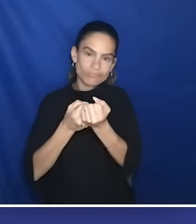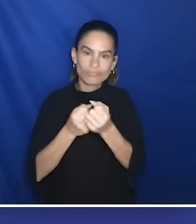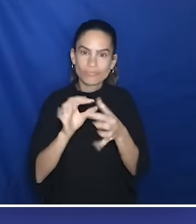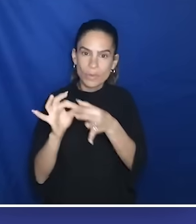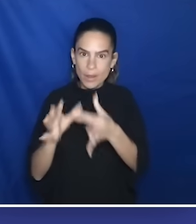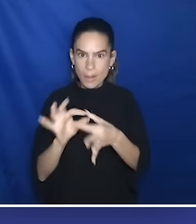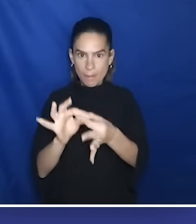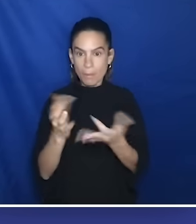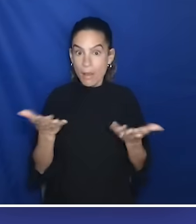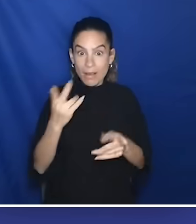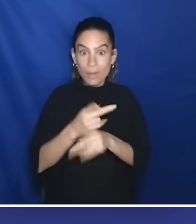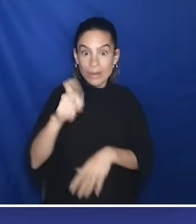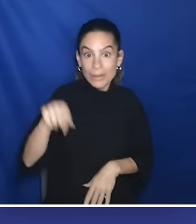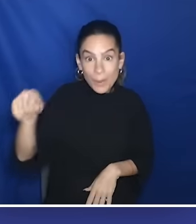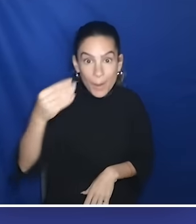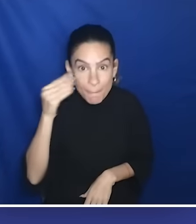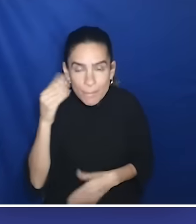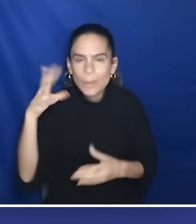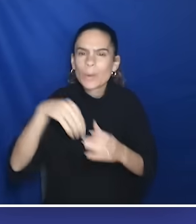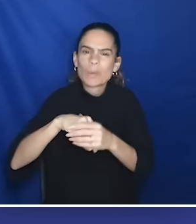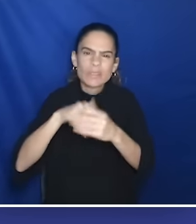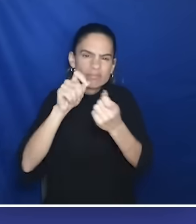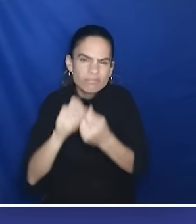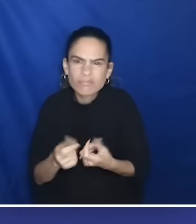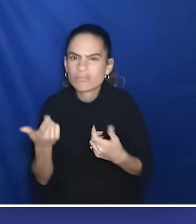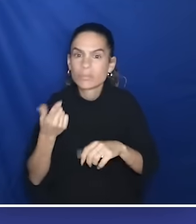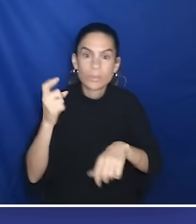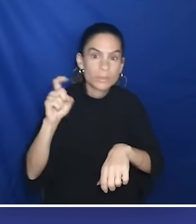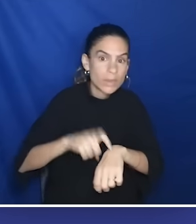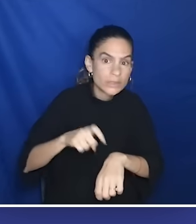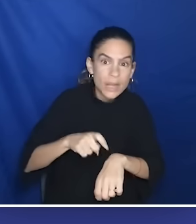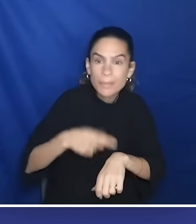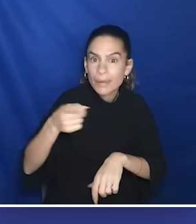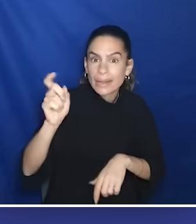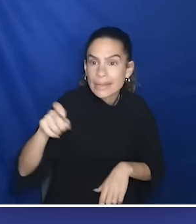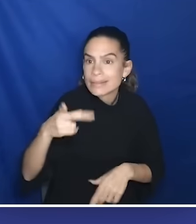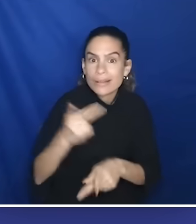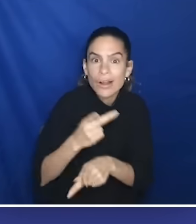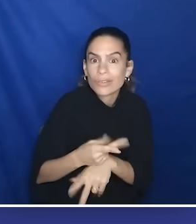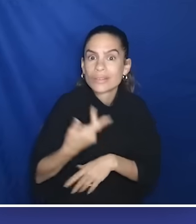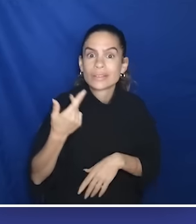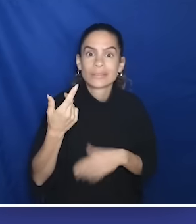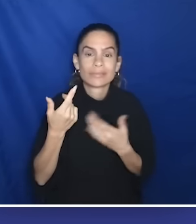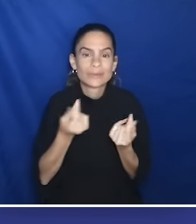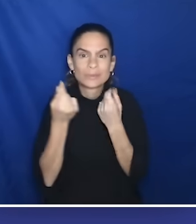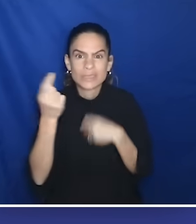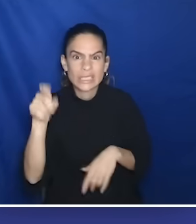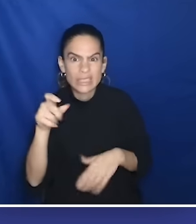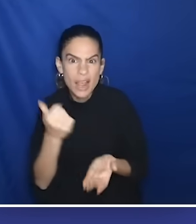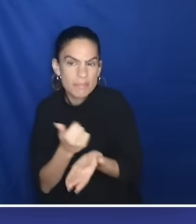coordinator about the care you need at home. Include details like hours of care needed, tasks you need help